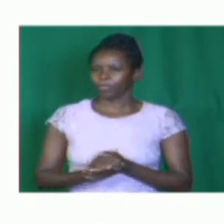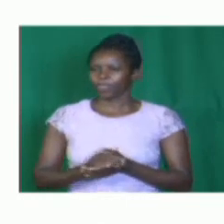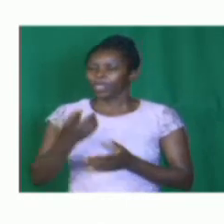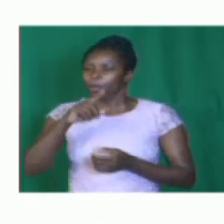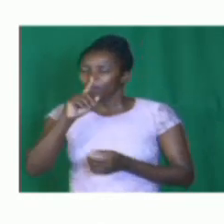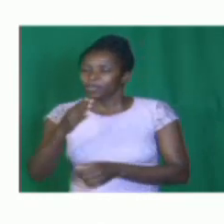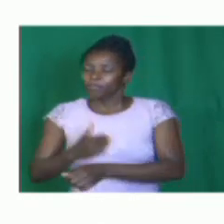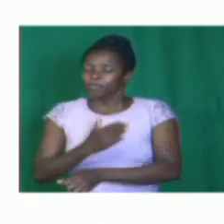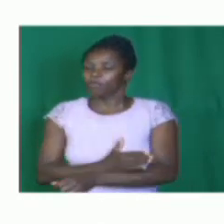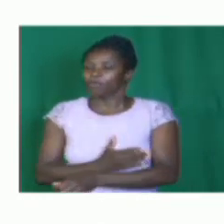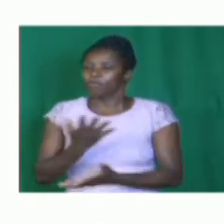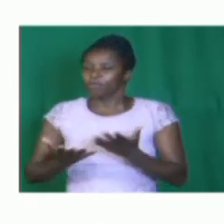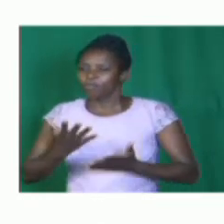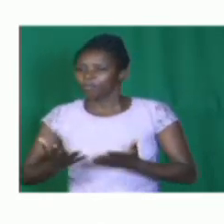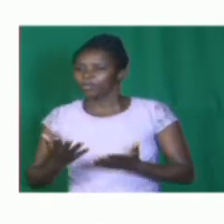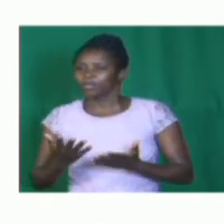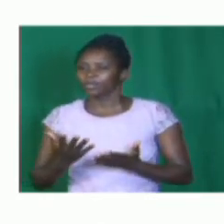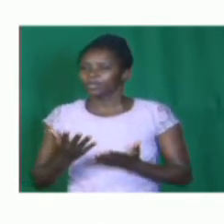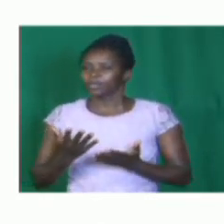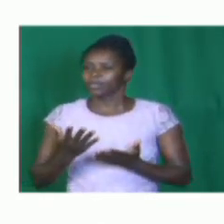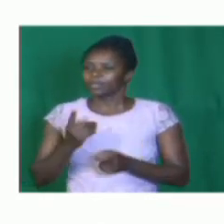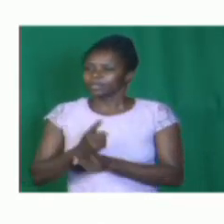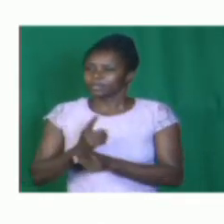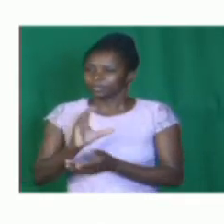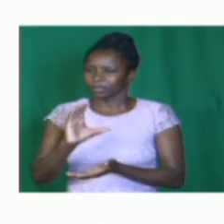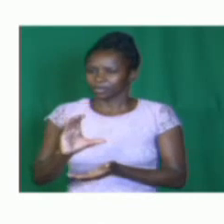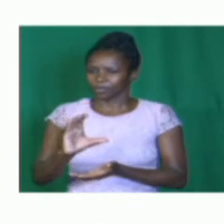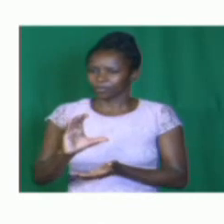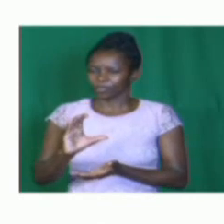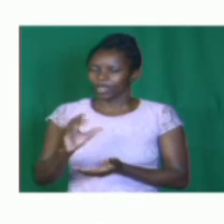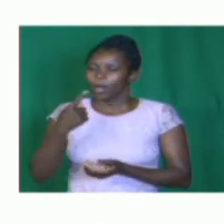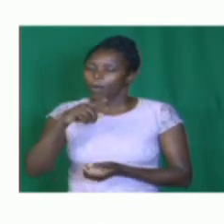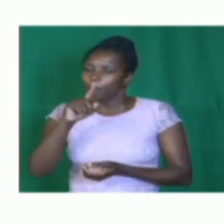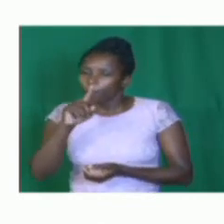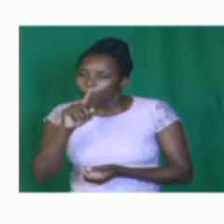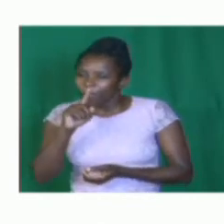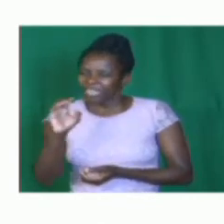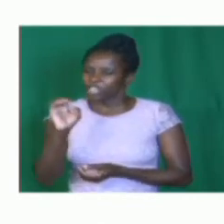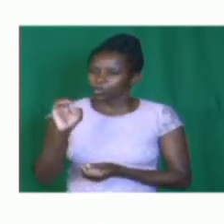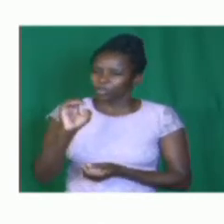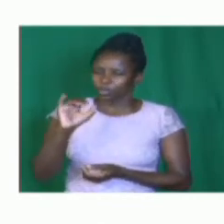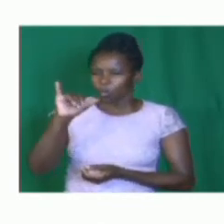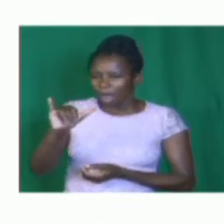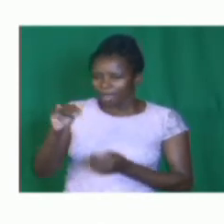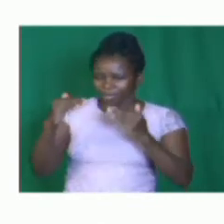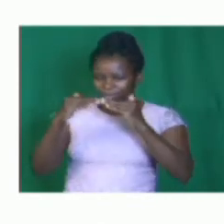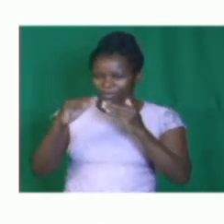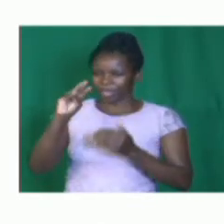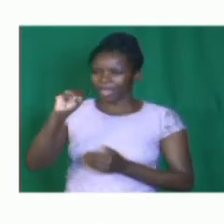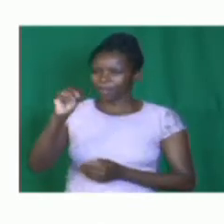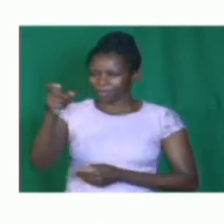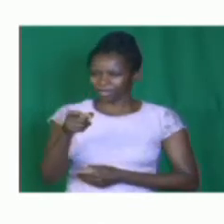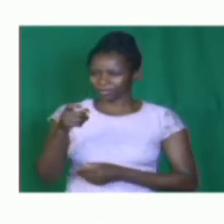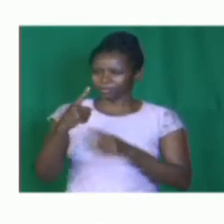us look at this. We have just said the equation of a straight line is given by y is equal to mx plus c,